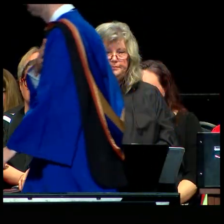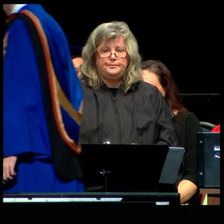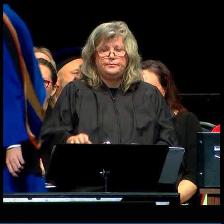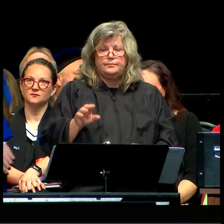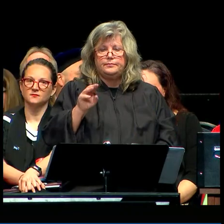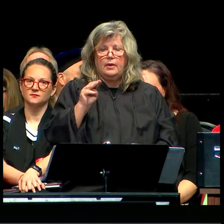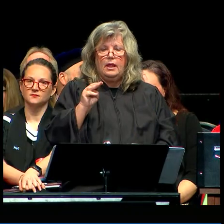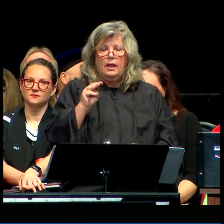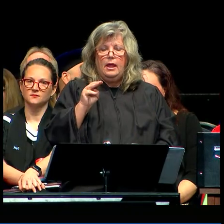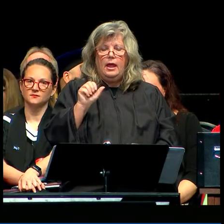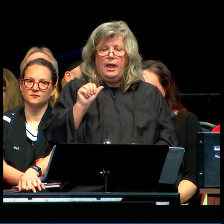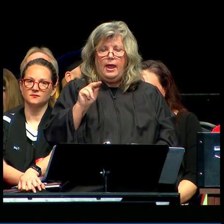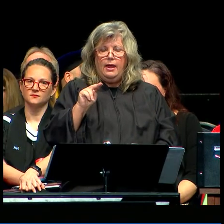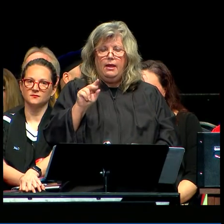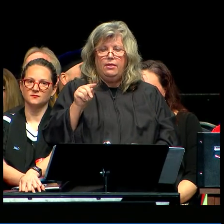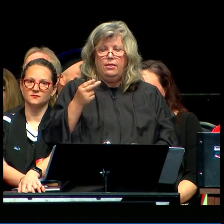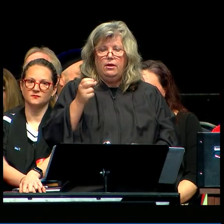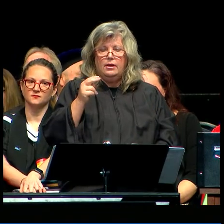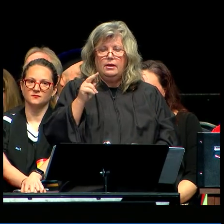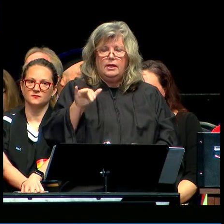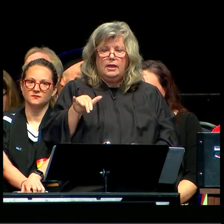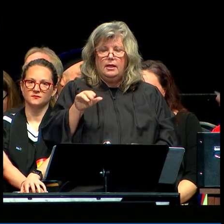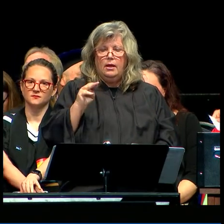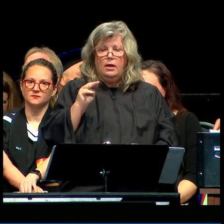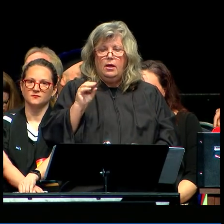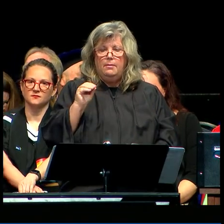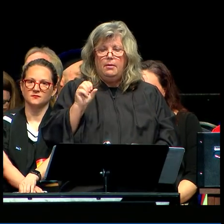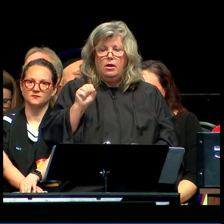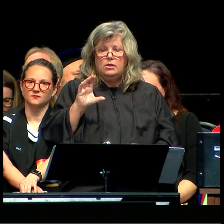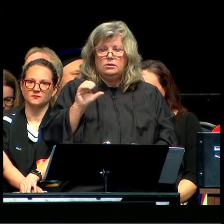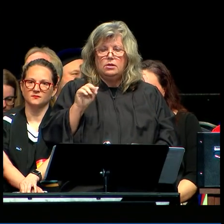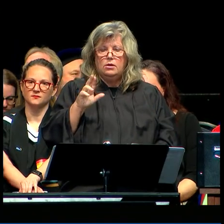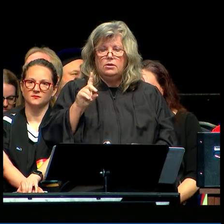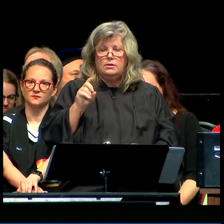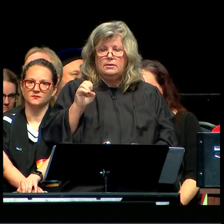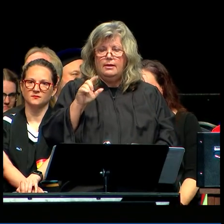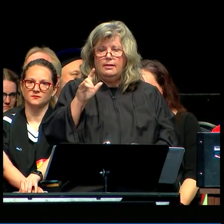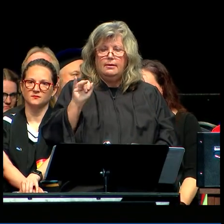Anthony Moscardelli, with distinction.